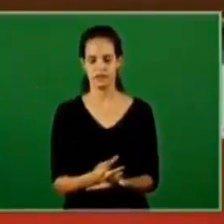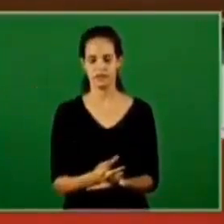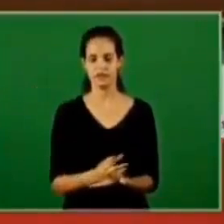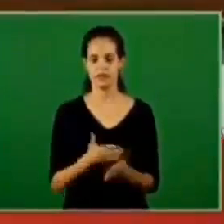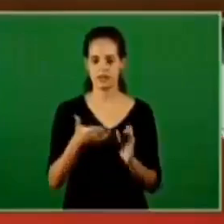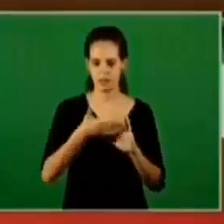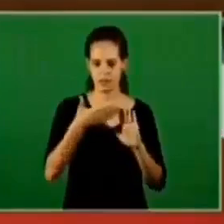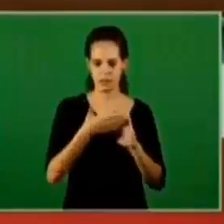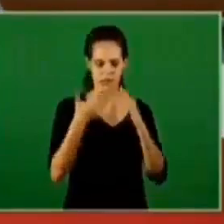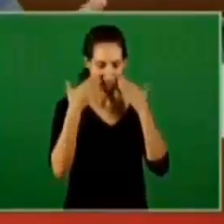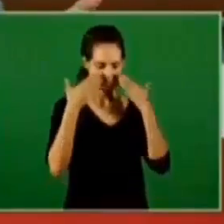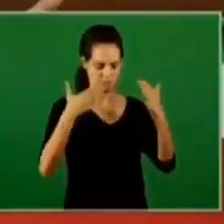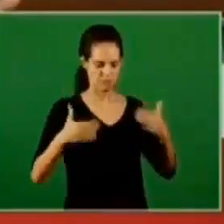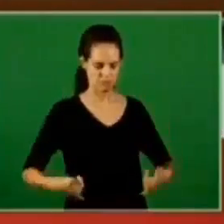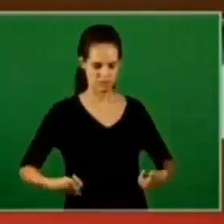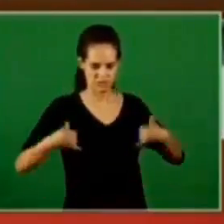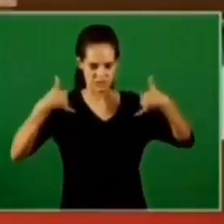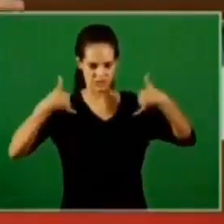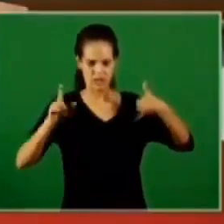praise for exhibition. Is this?